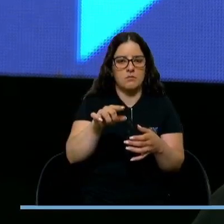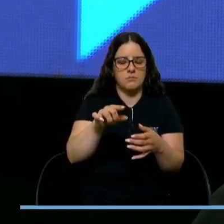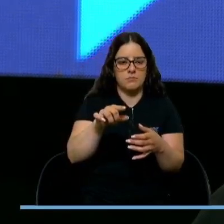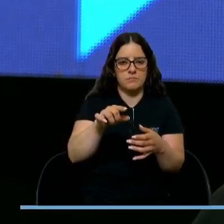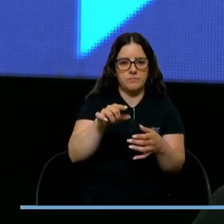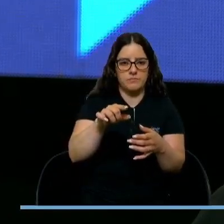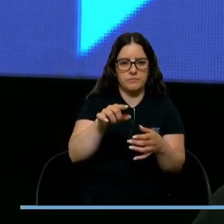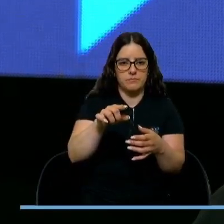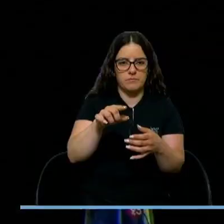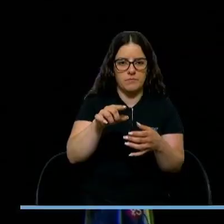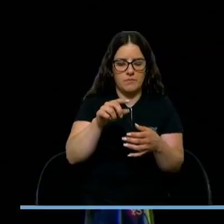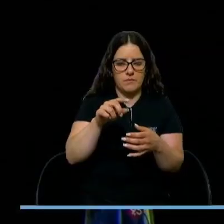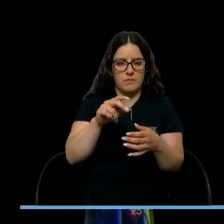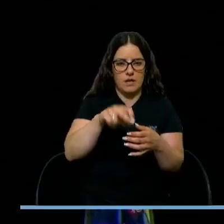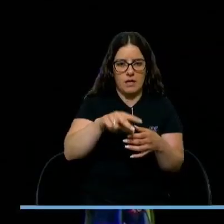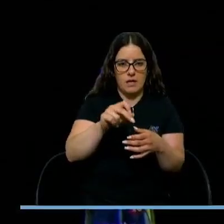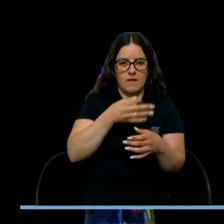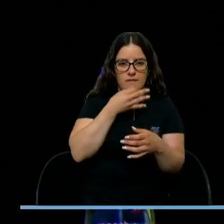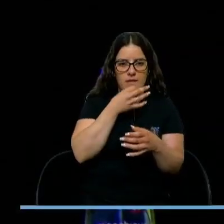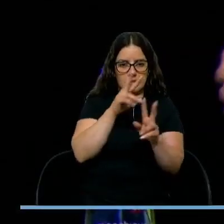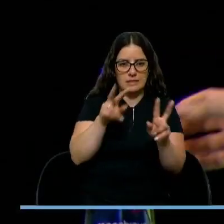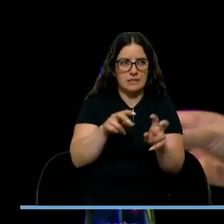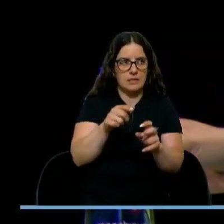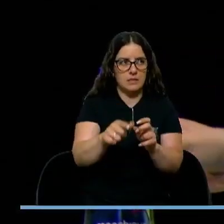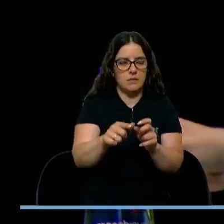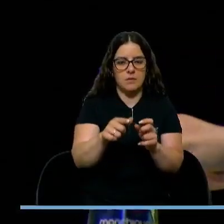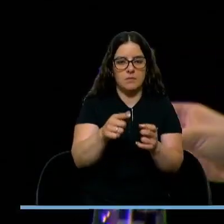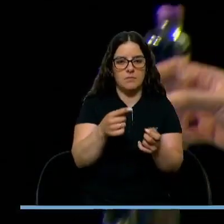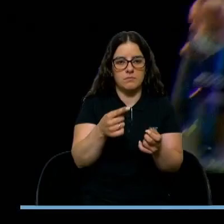which is moving towards, and Anna mentioned,